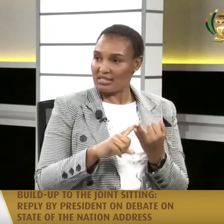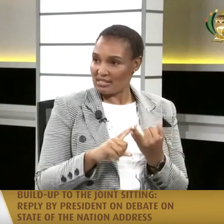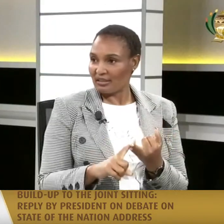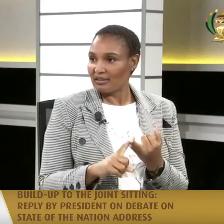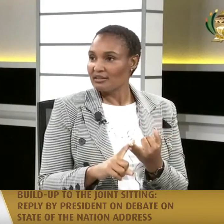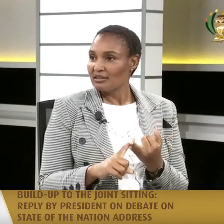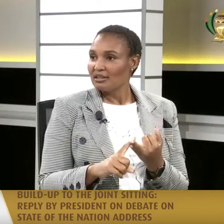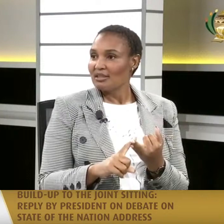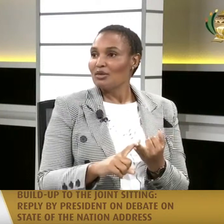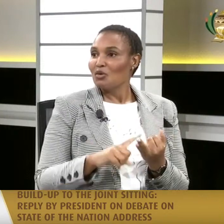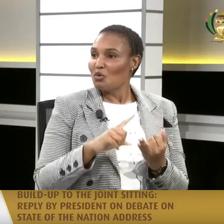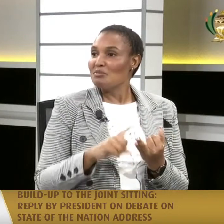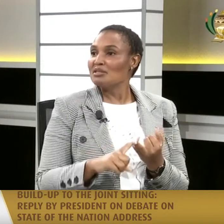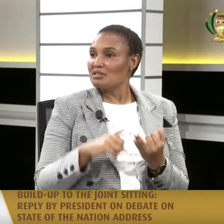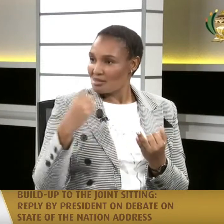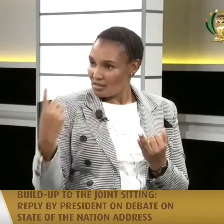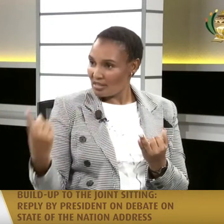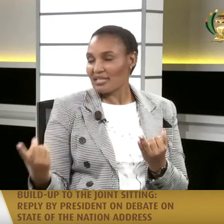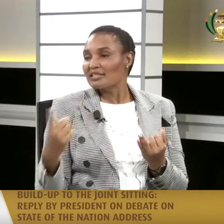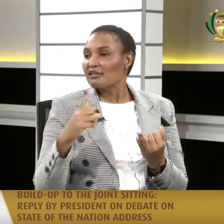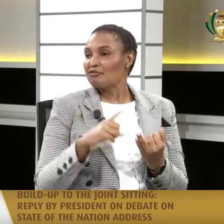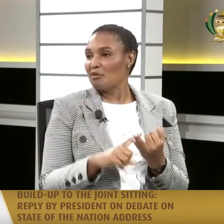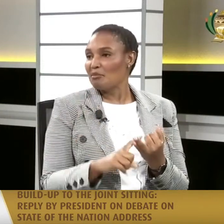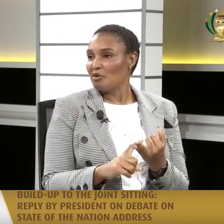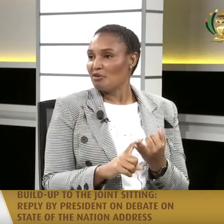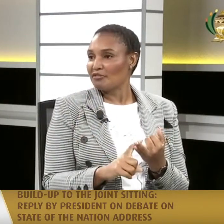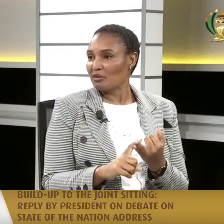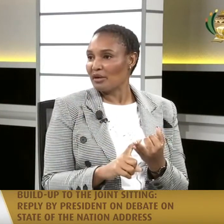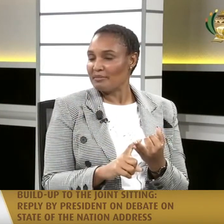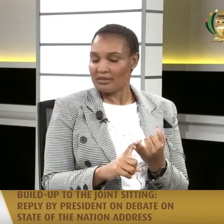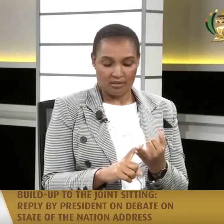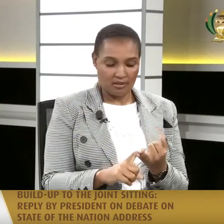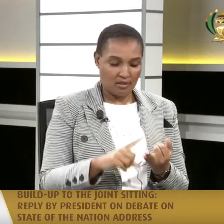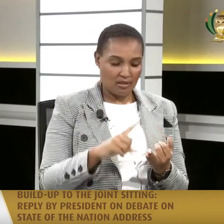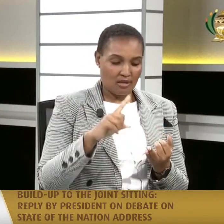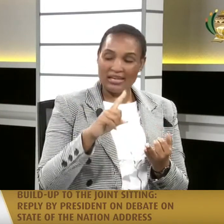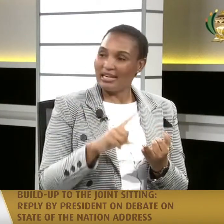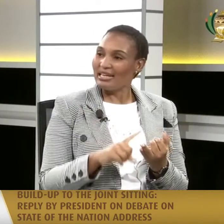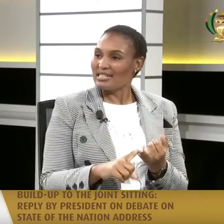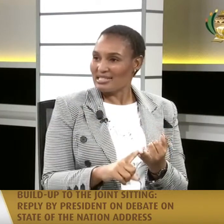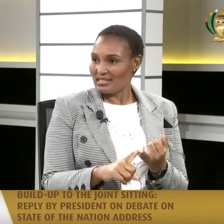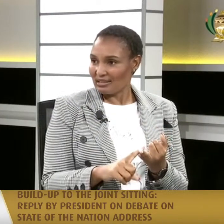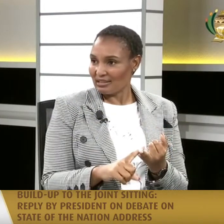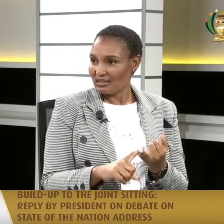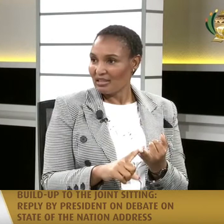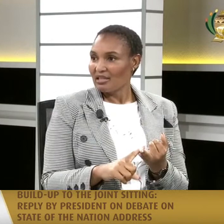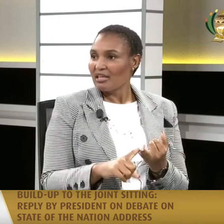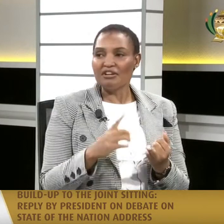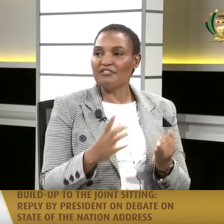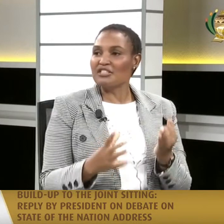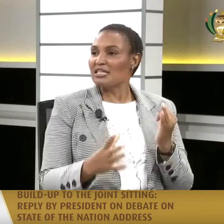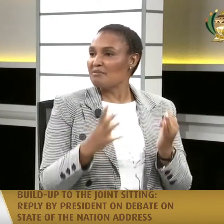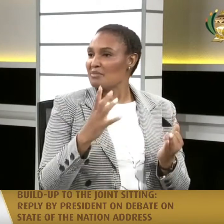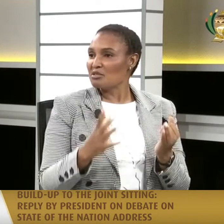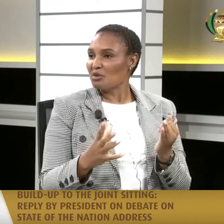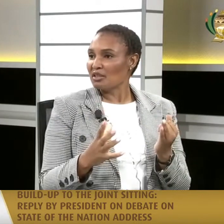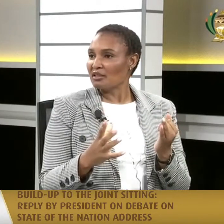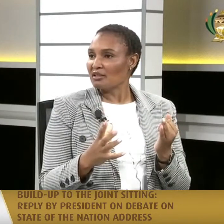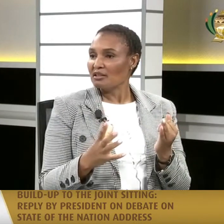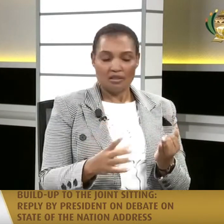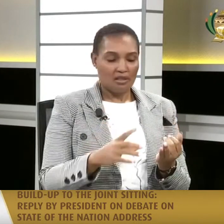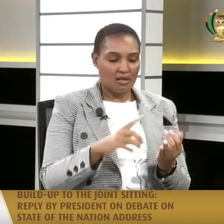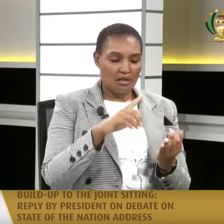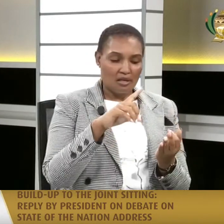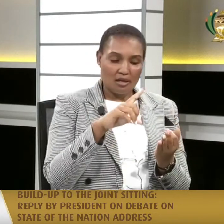capable councillor who meets a certain form of requirements and understanding. Even if it's in a mixed